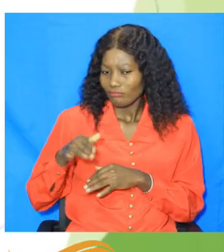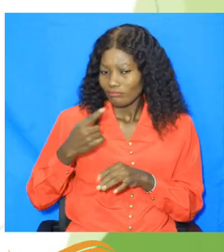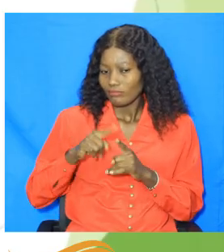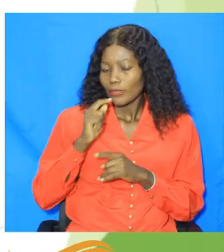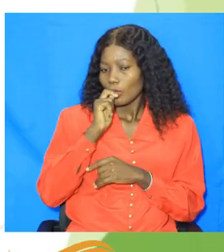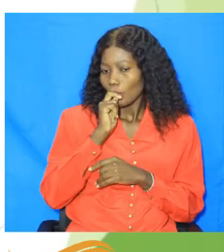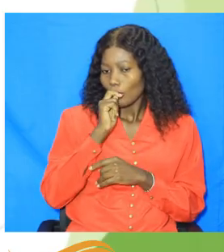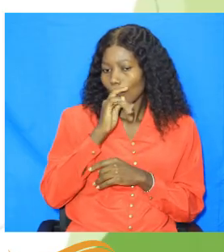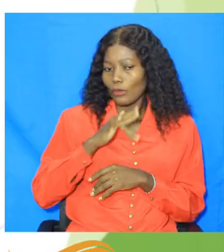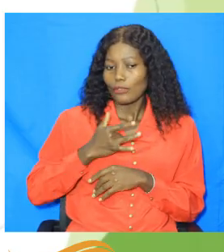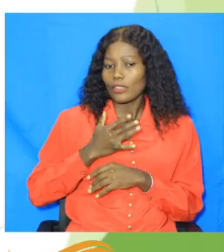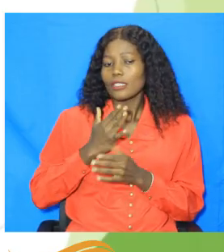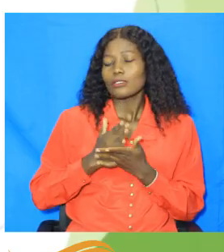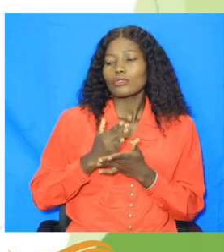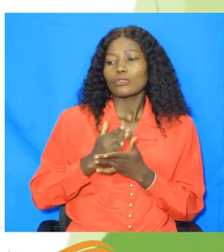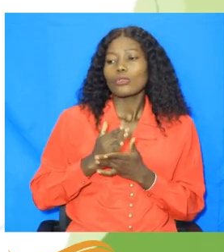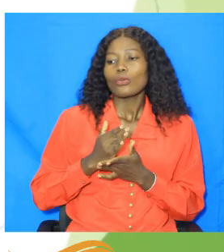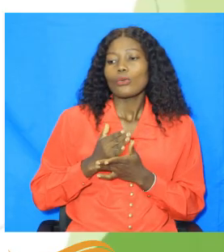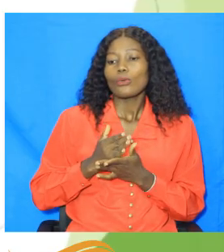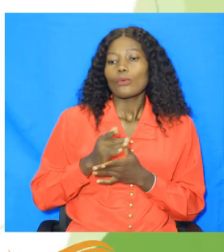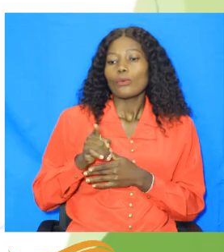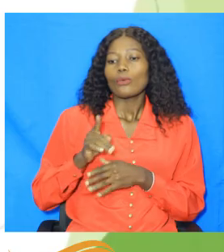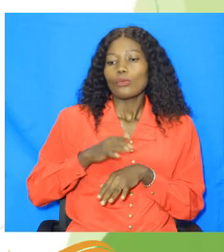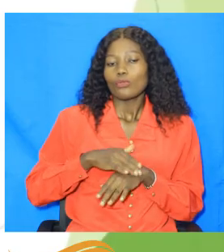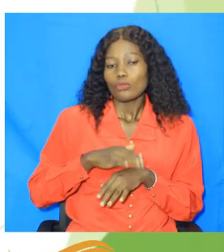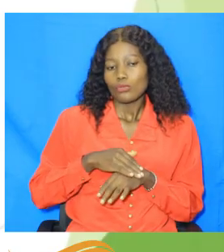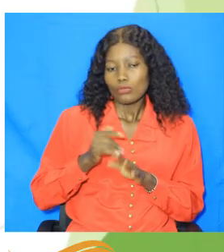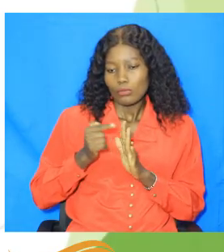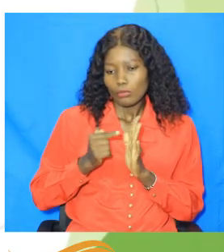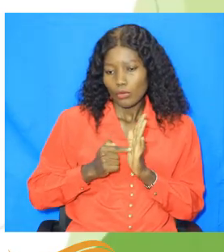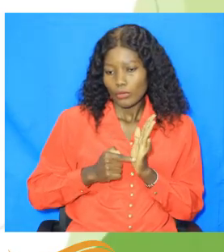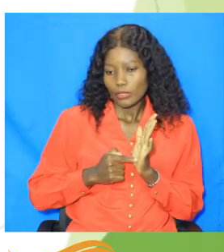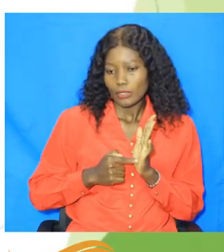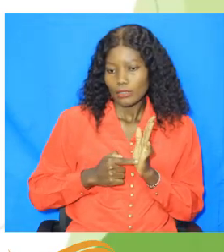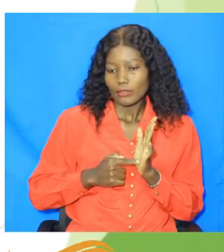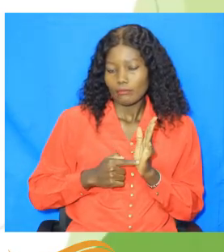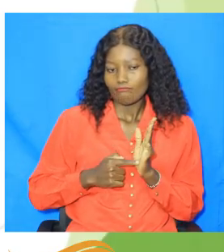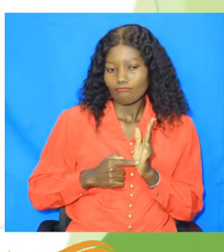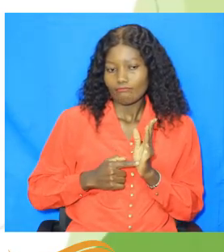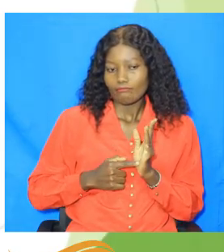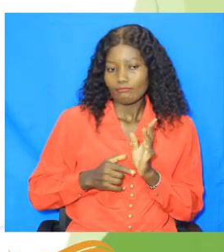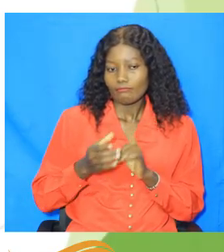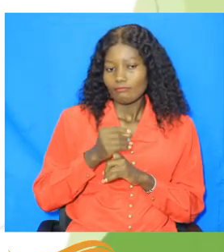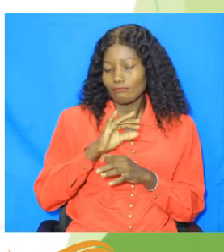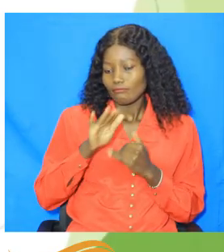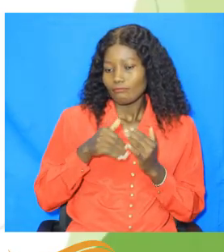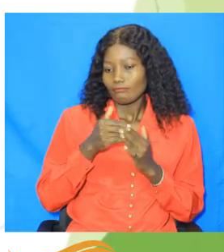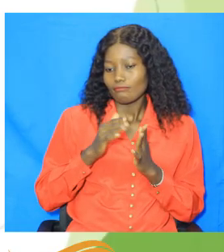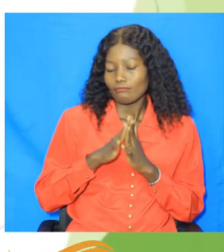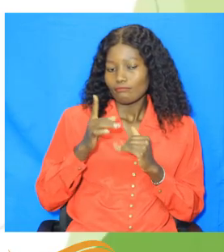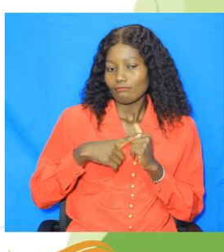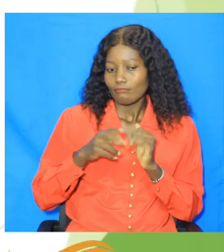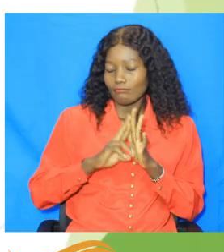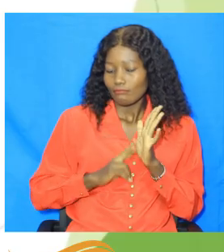feels that surely this one is a good score, it meets all the 6 criteria, the referee will stop the bout